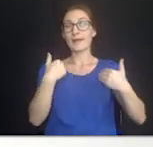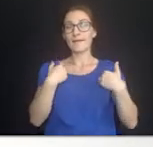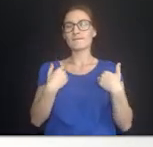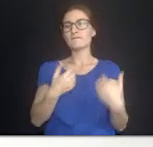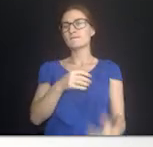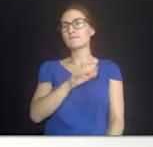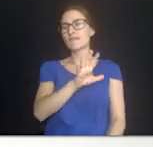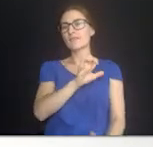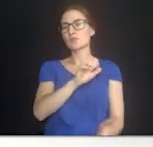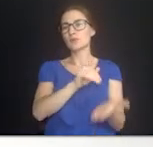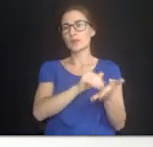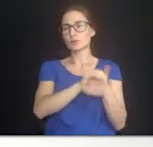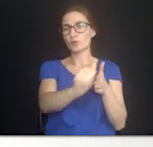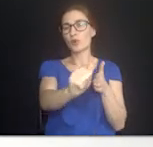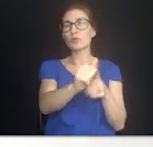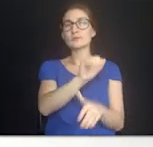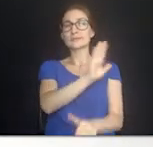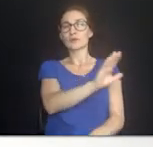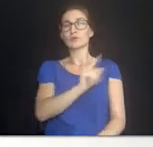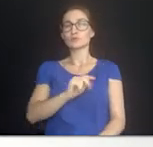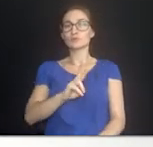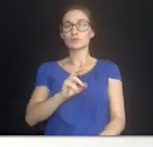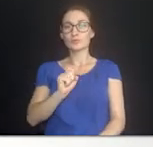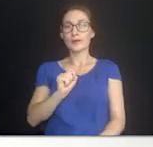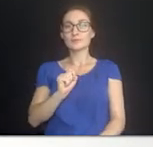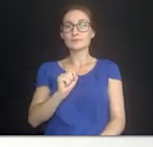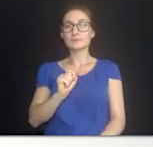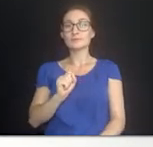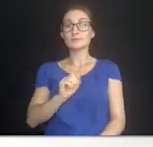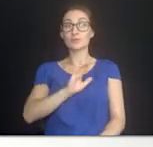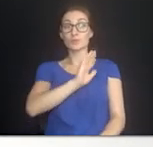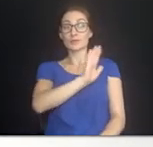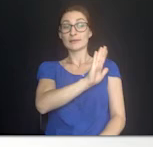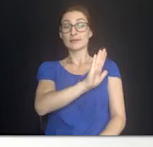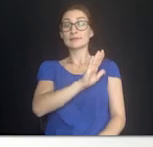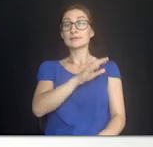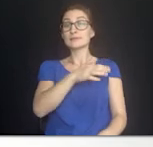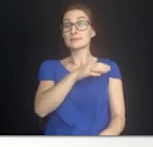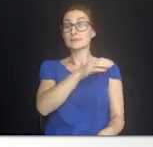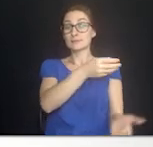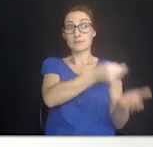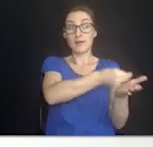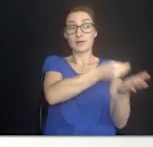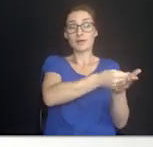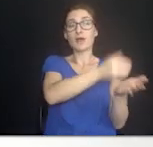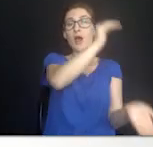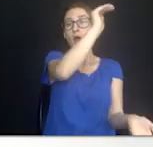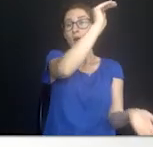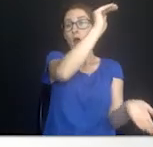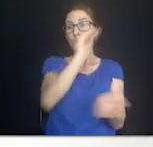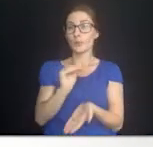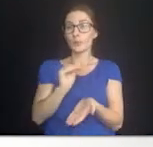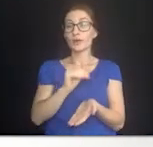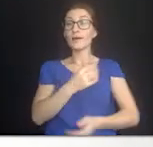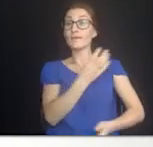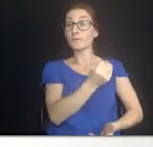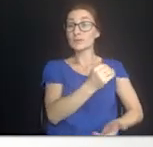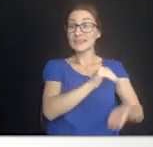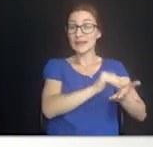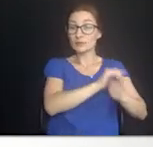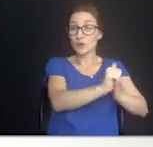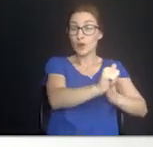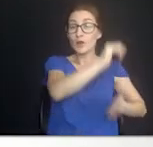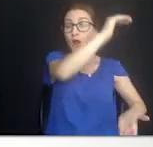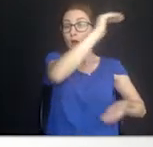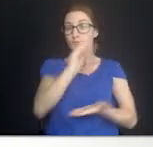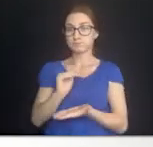trust. And we were able to get his expenses from one trust company to another from 14 grand to 10 grand. So we saved $4 grand a